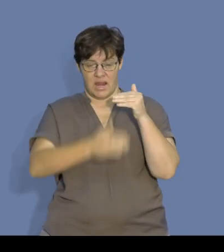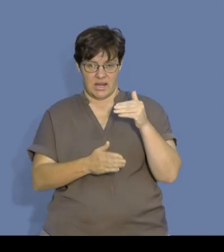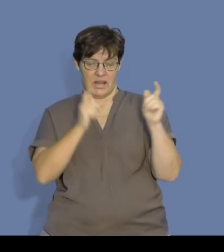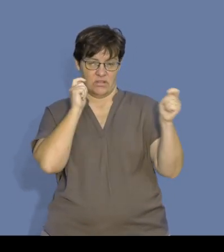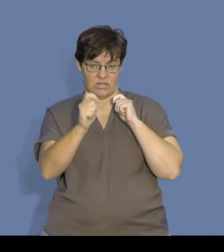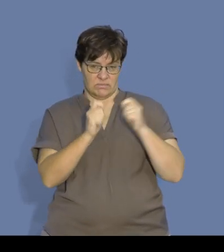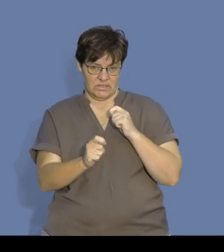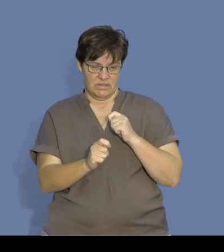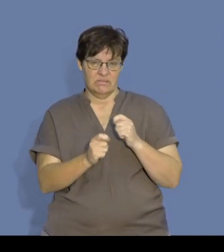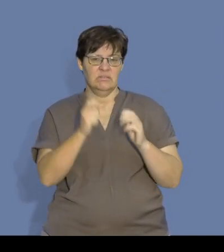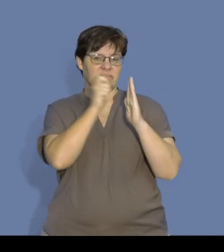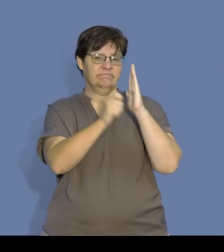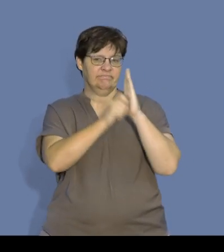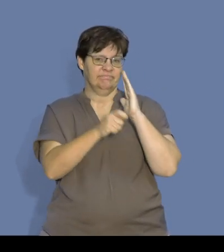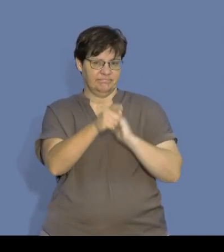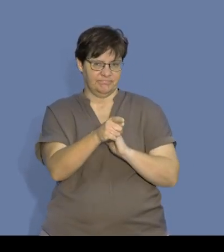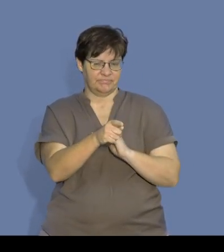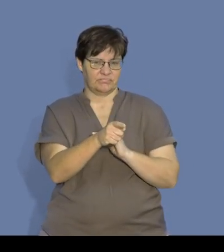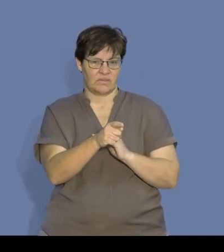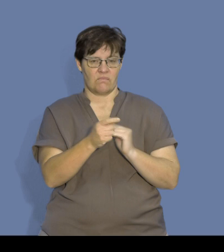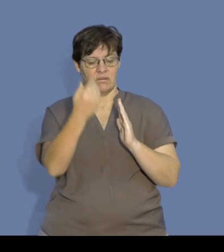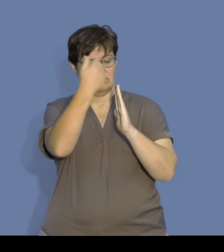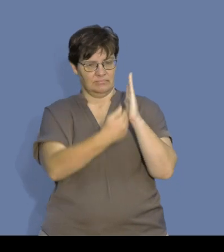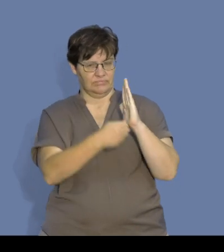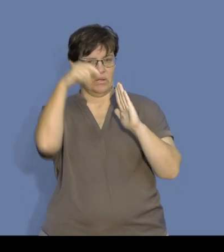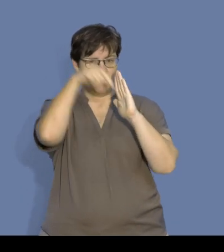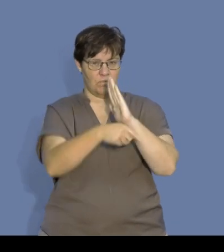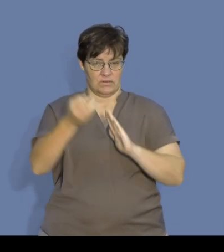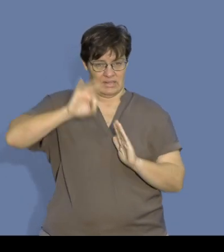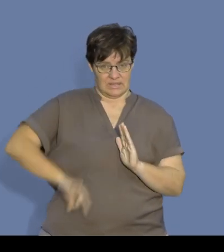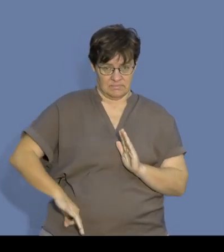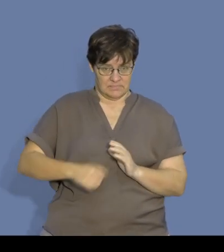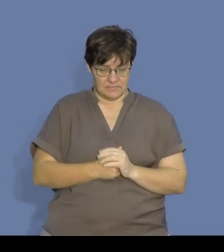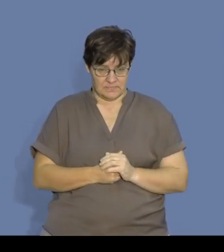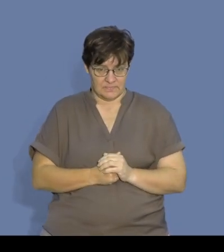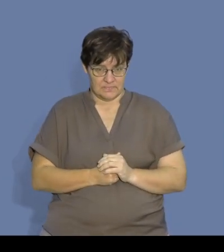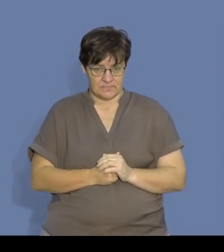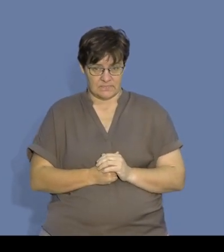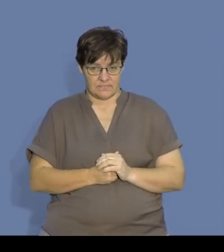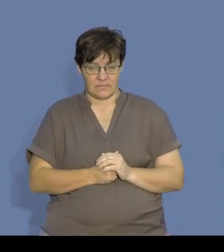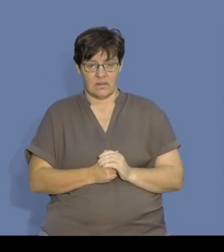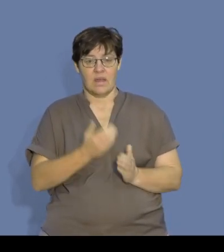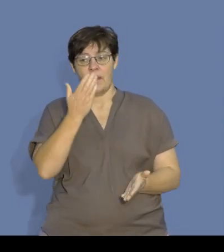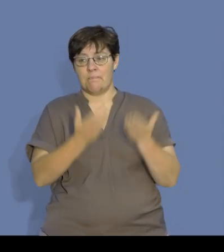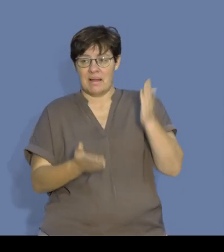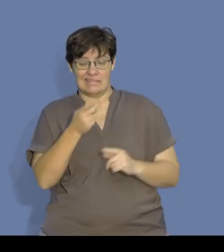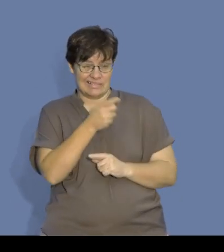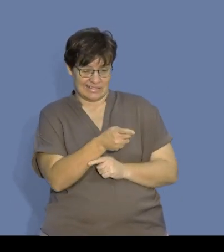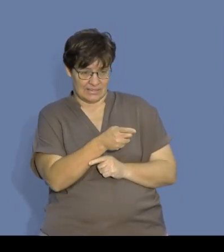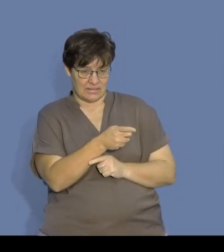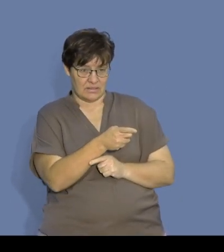adjustment on stationery in the statement of comprehensive income. I'm given a balance as per